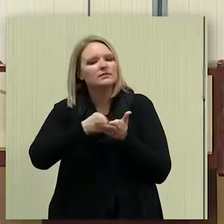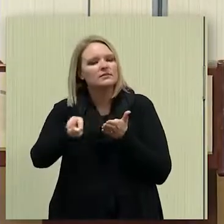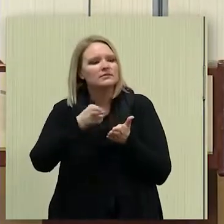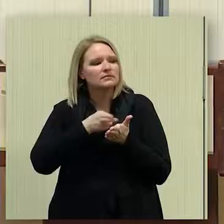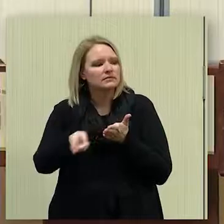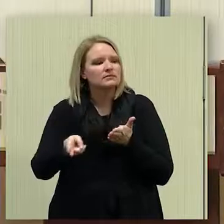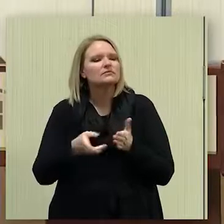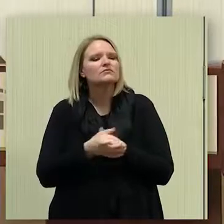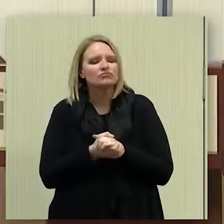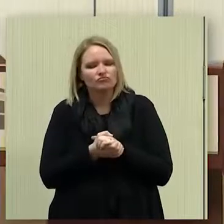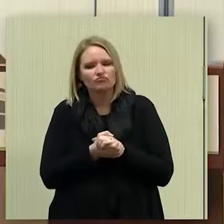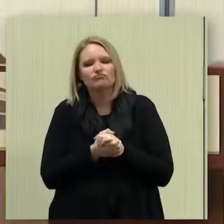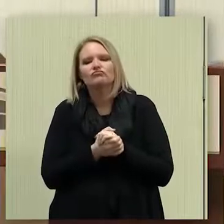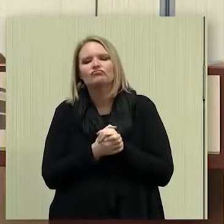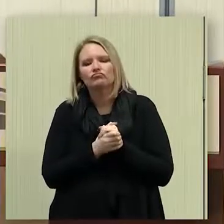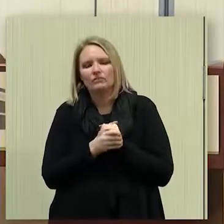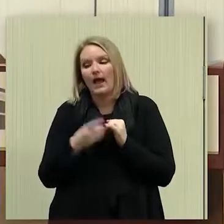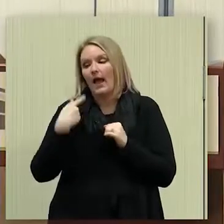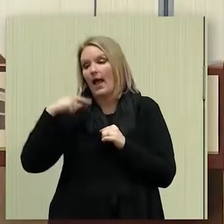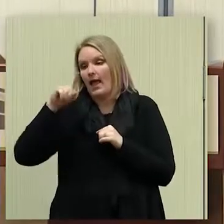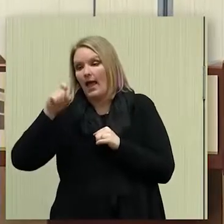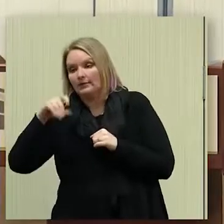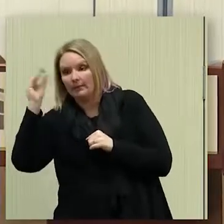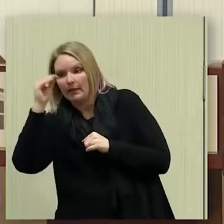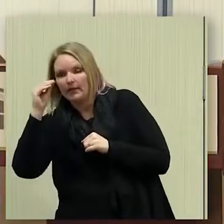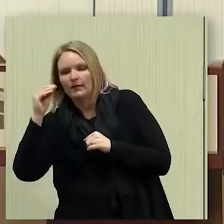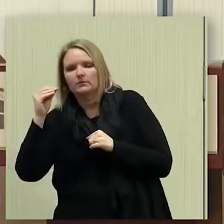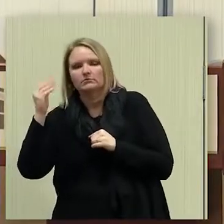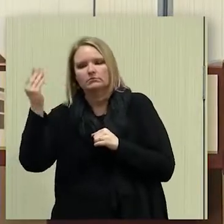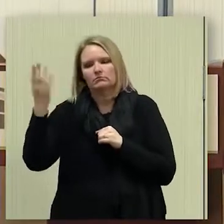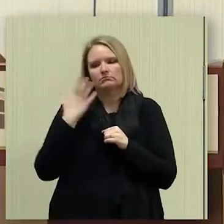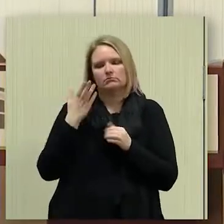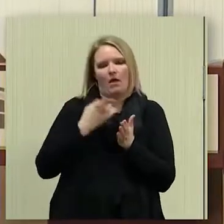Honesty. Okay, they're honest with you. Ask for their opinion, they're honest.